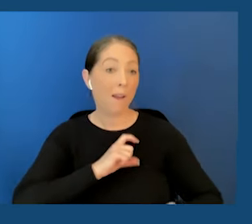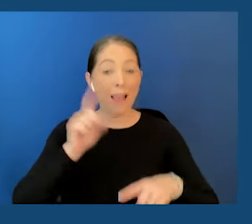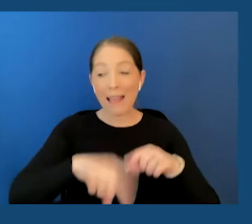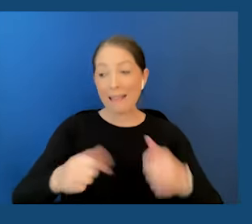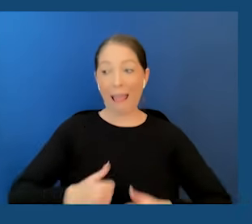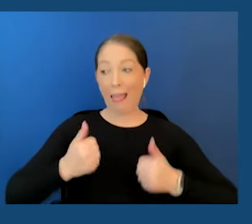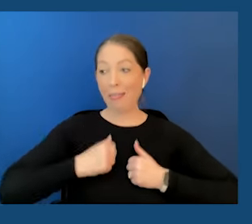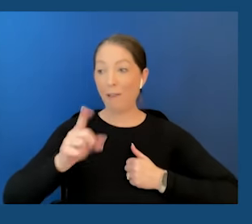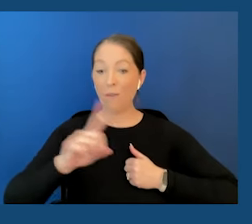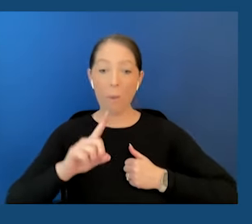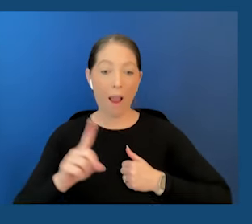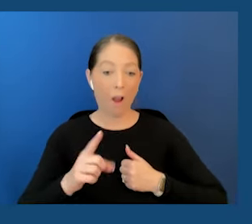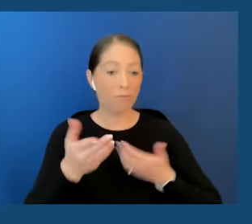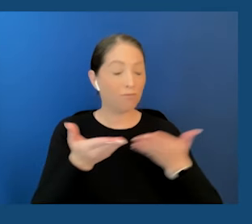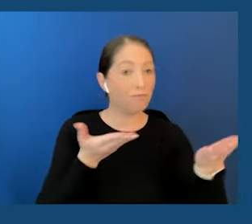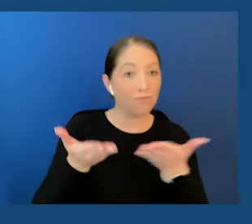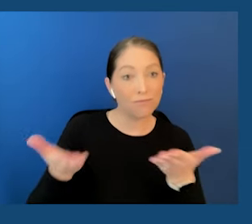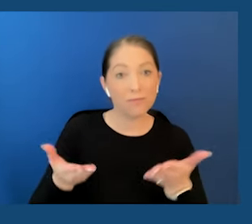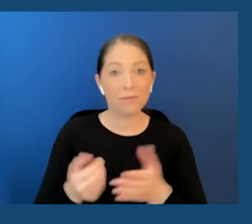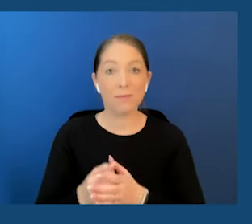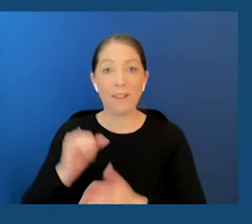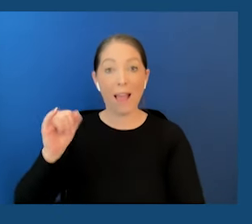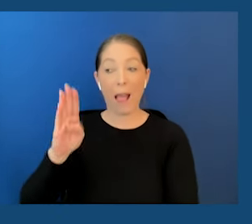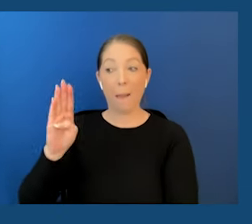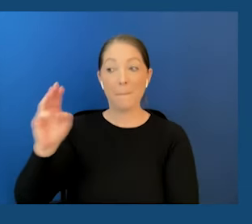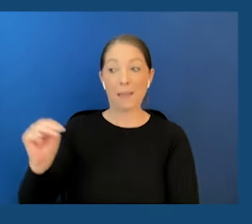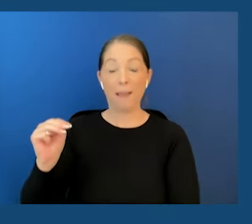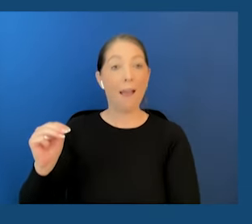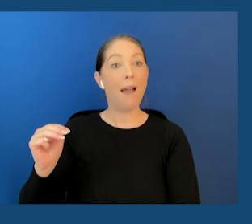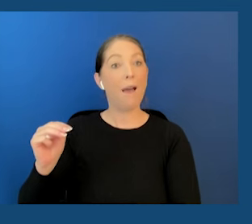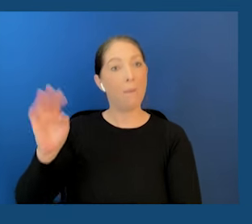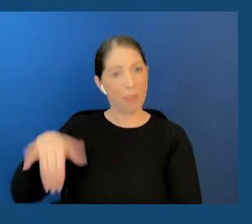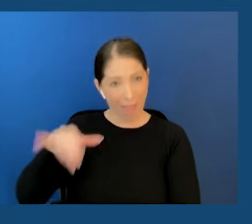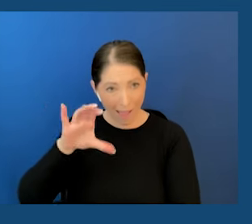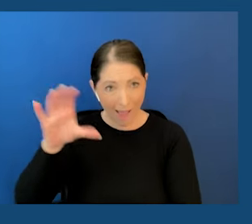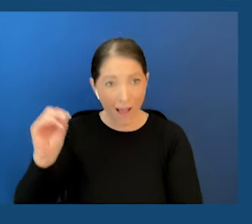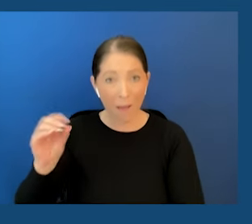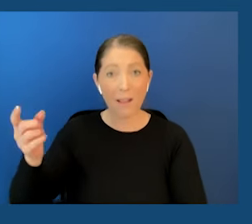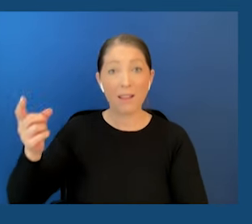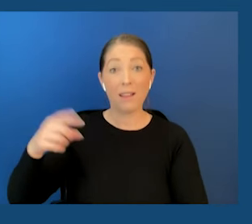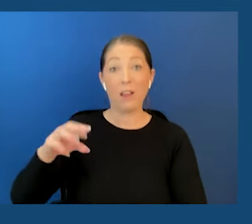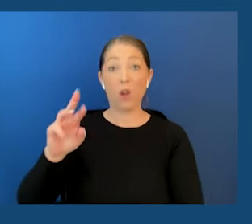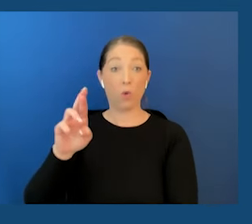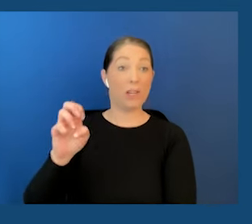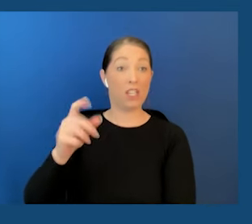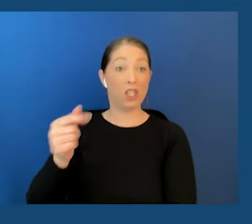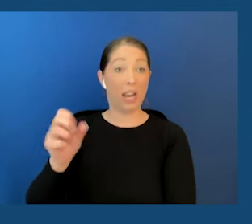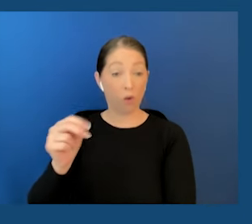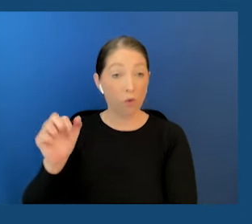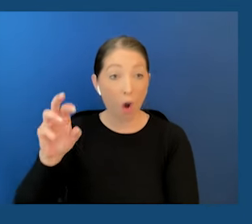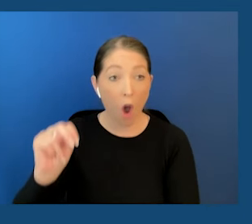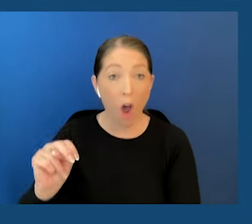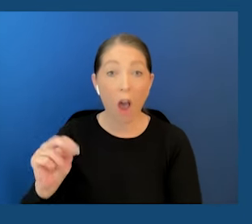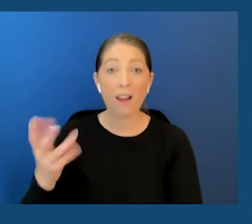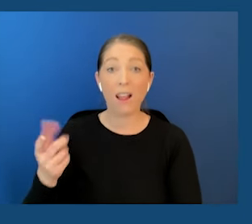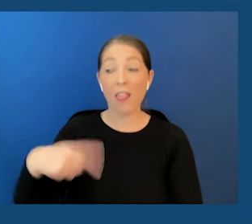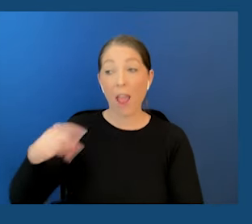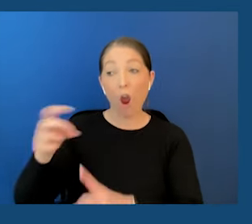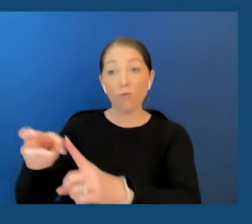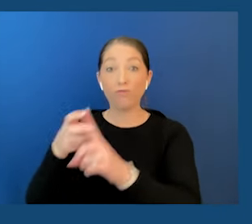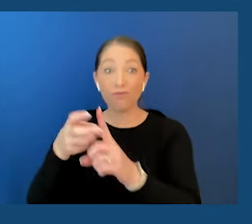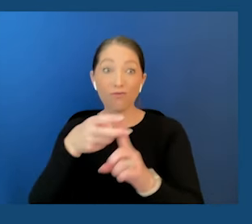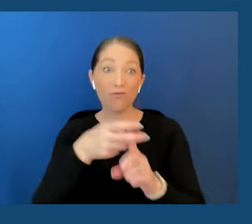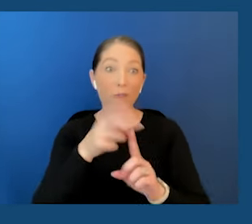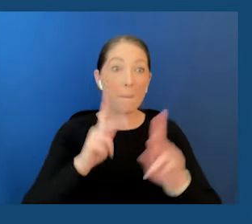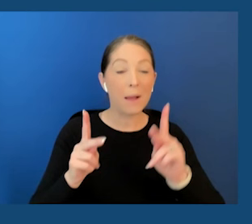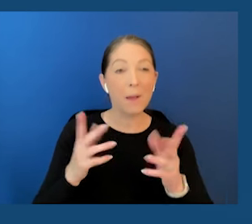like IBM with $20 billion of expansion, Regeneron, all the expansion they're doing, they're attracting people, but people have to have a